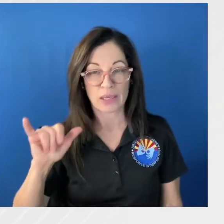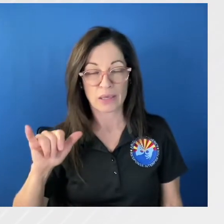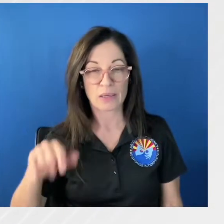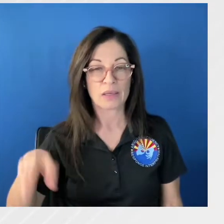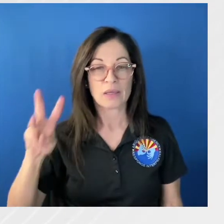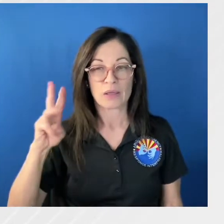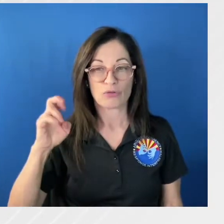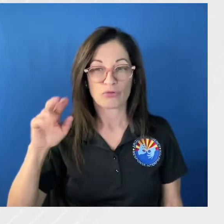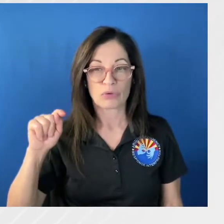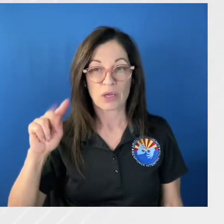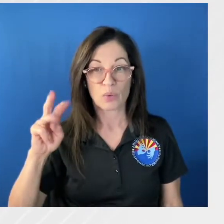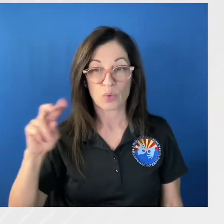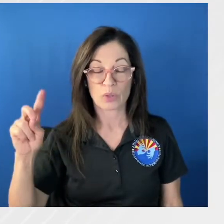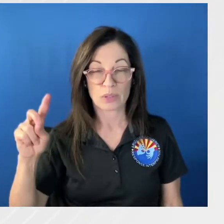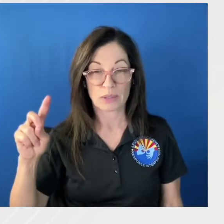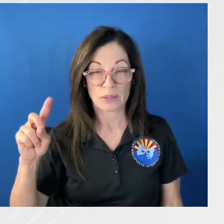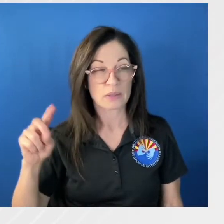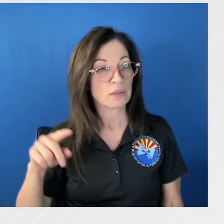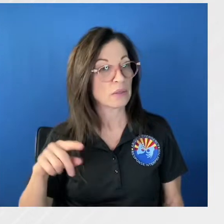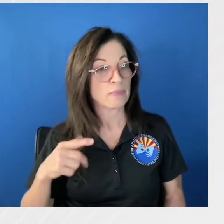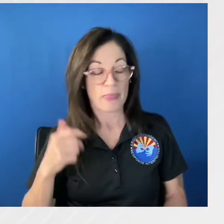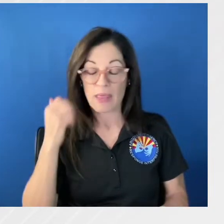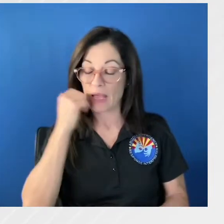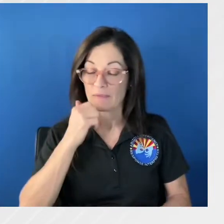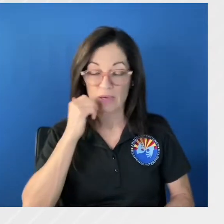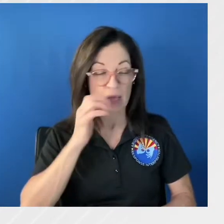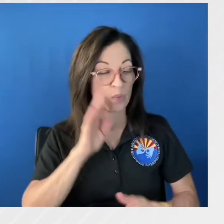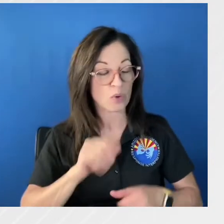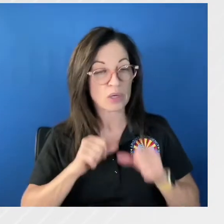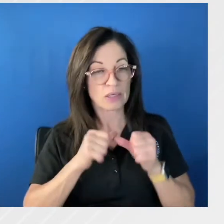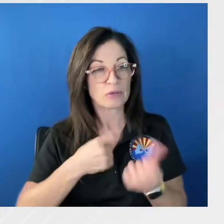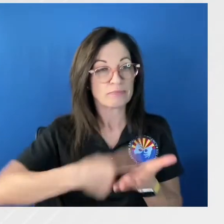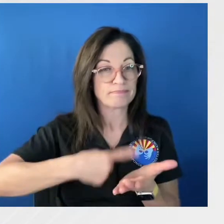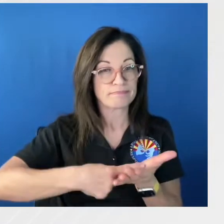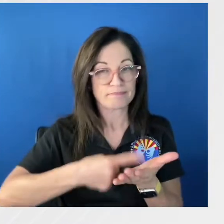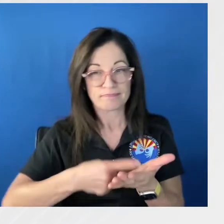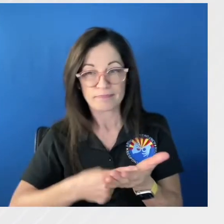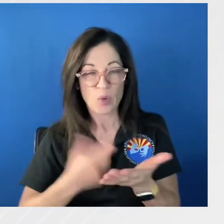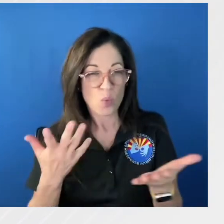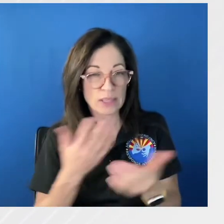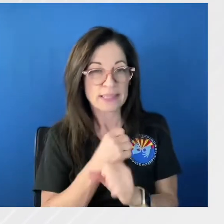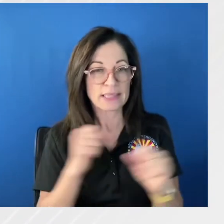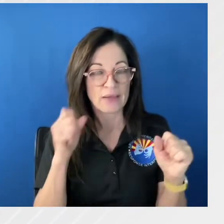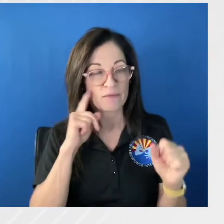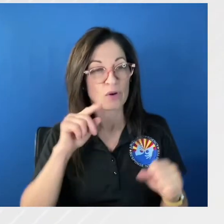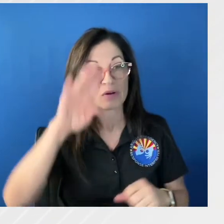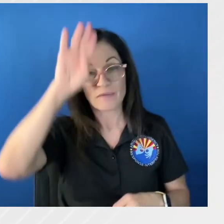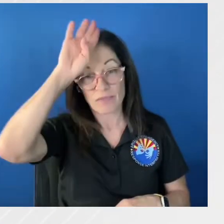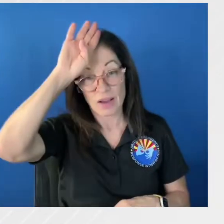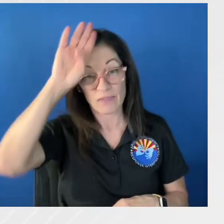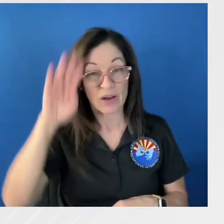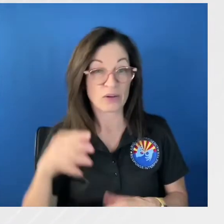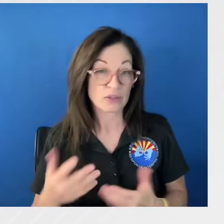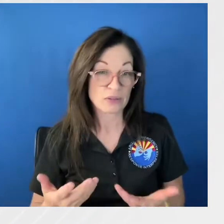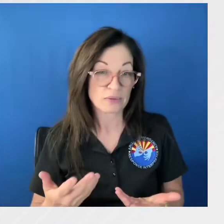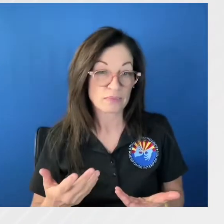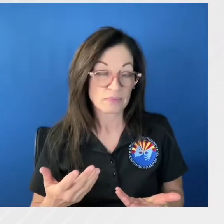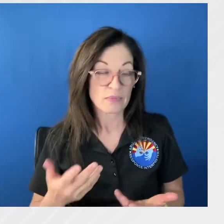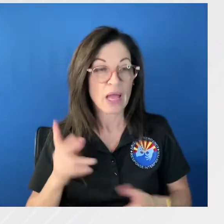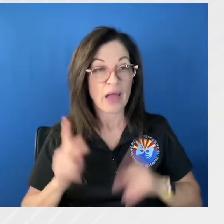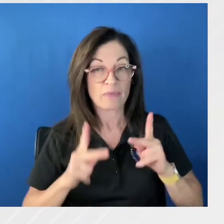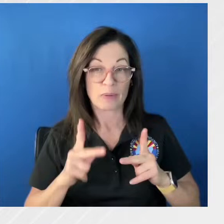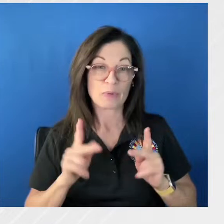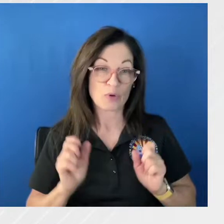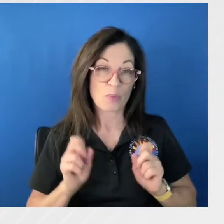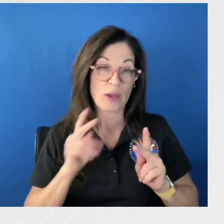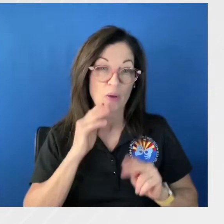some, every day we're going to continue to talk about that and what's safe for the firefighters, really, and safe for the people to return, mostly